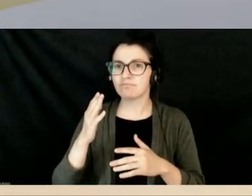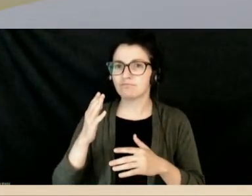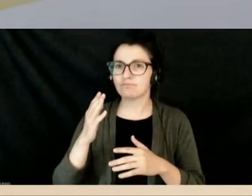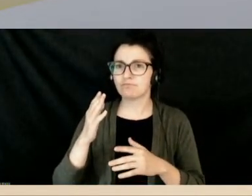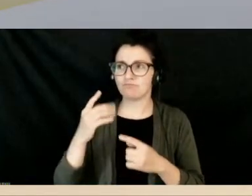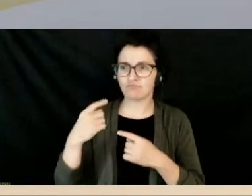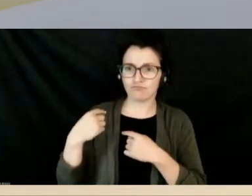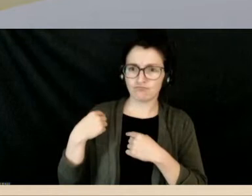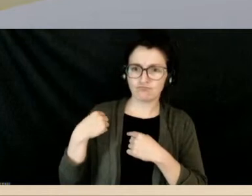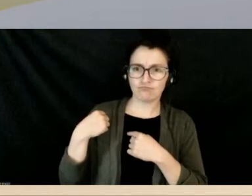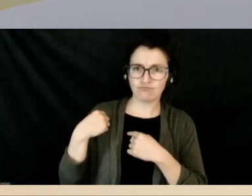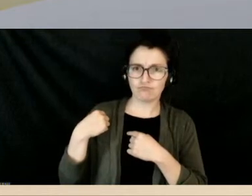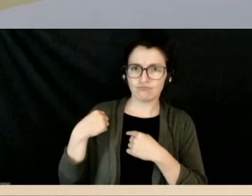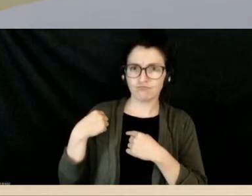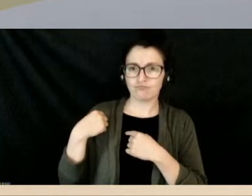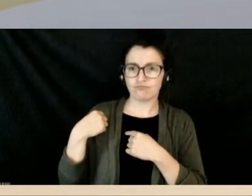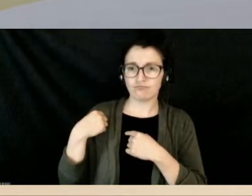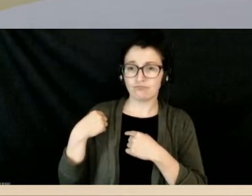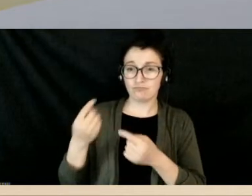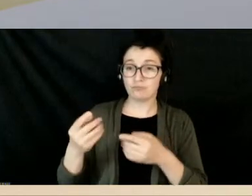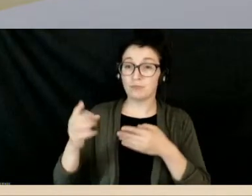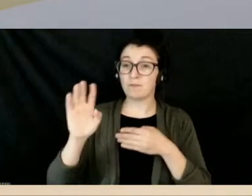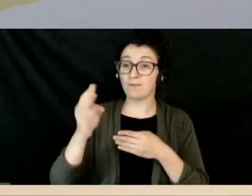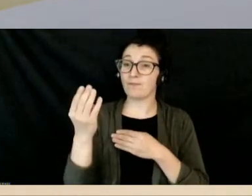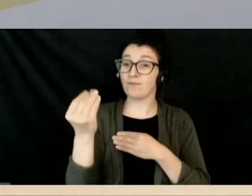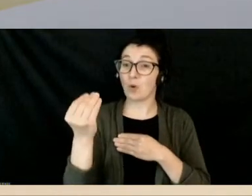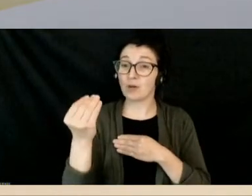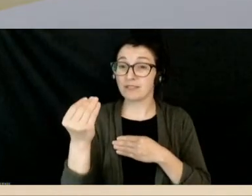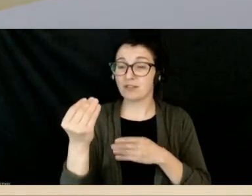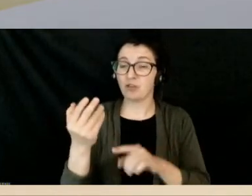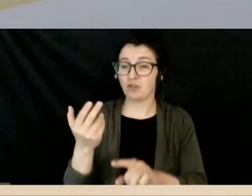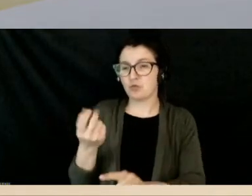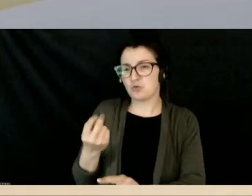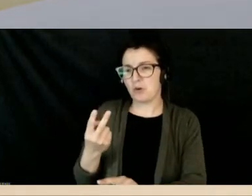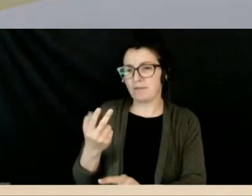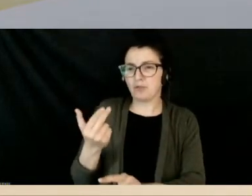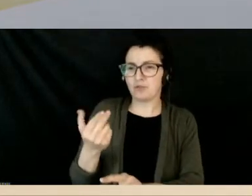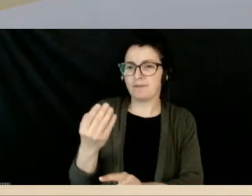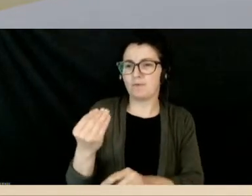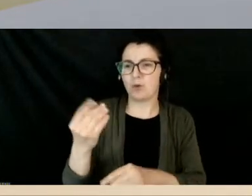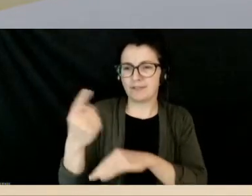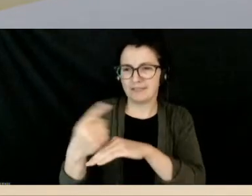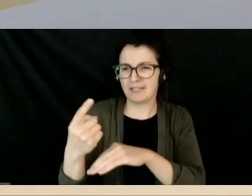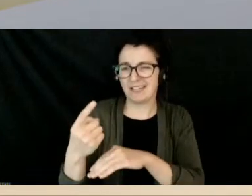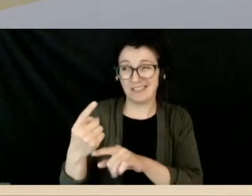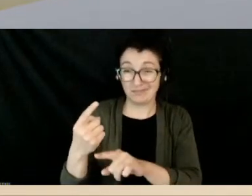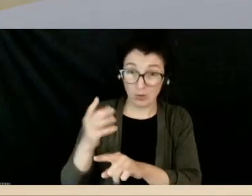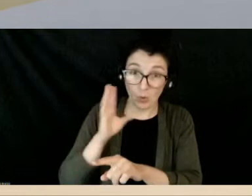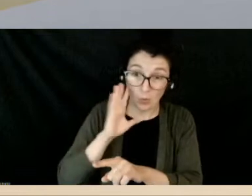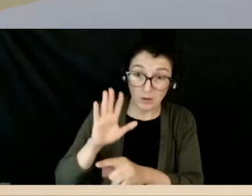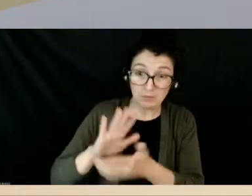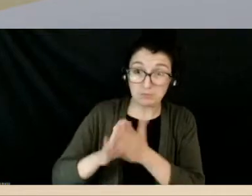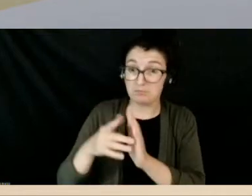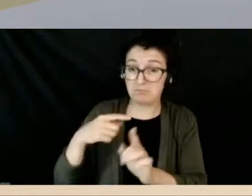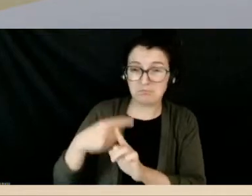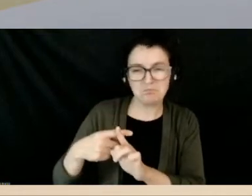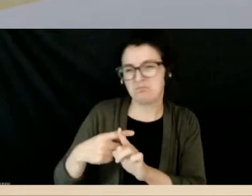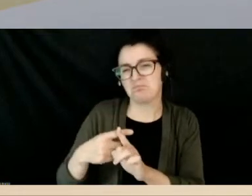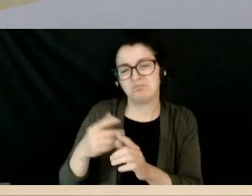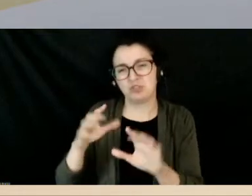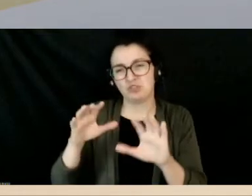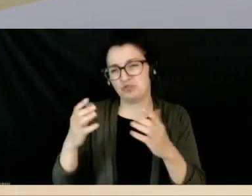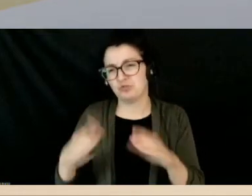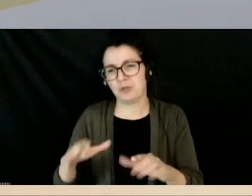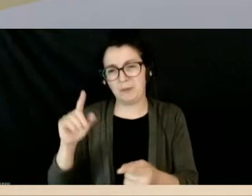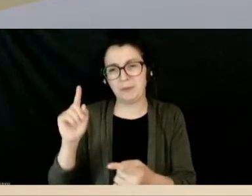few days of that isolation period. So one of the things that we are looking at is when you have lower disease